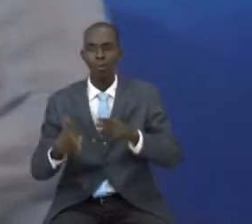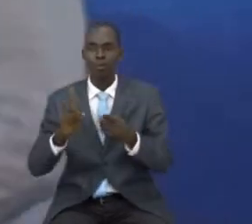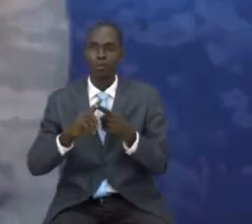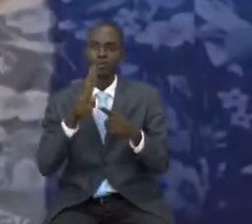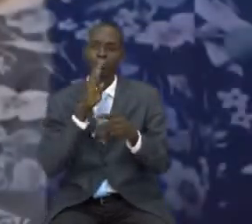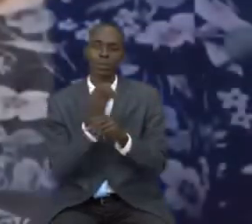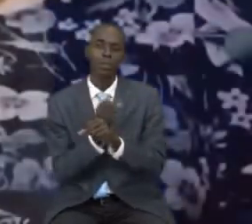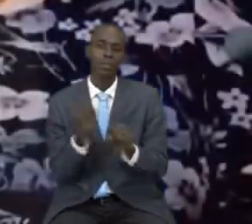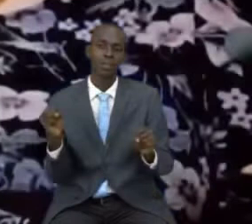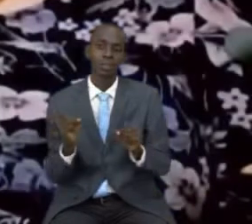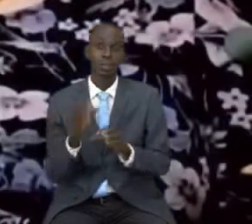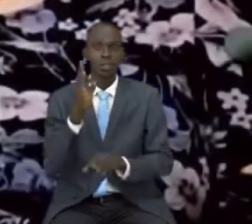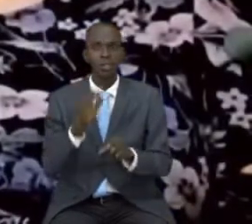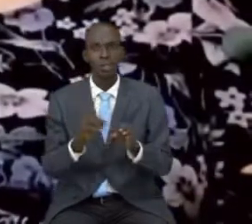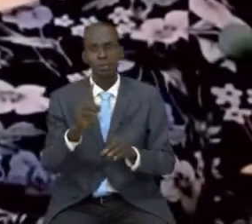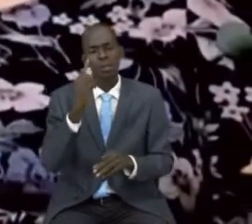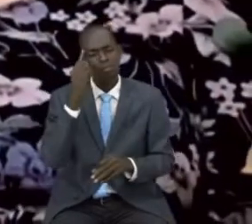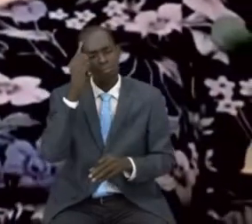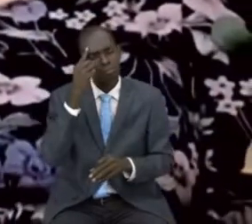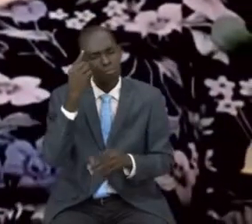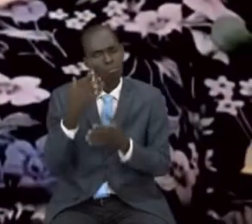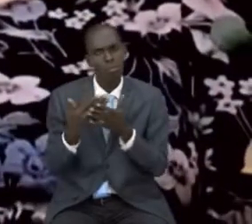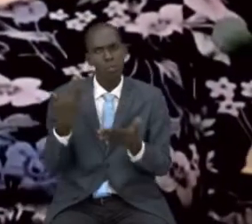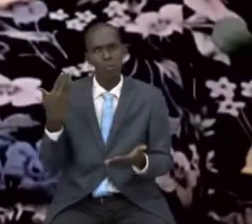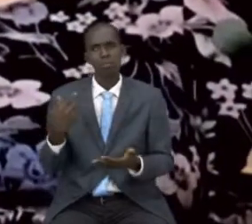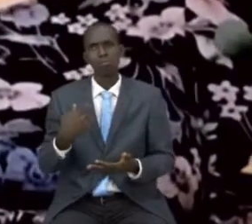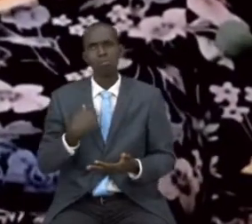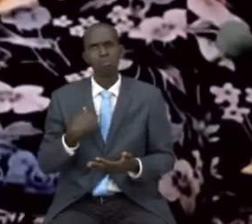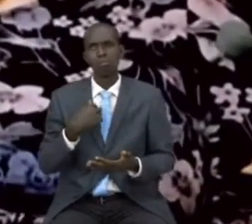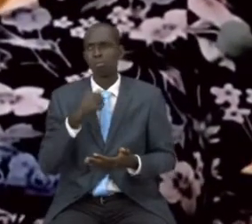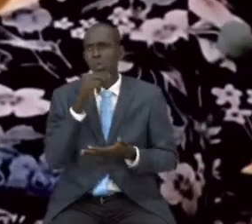saved? If you were thinking before, I'm not part of